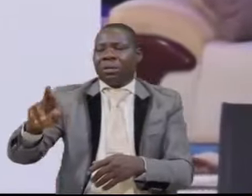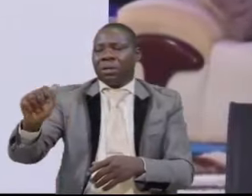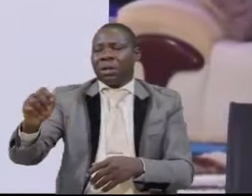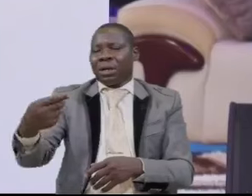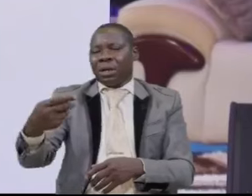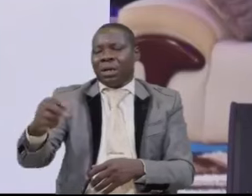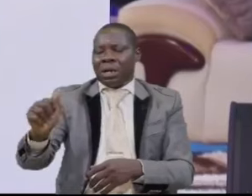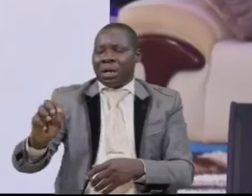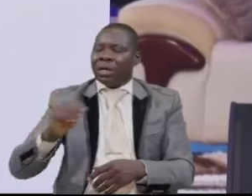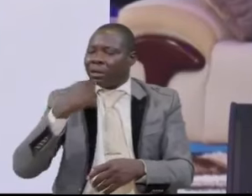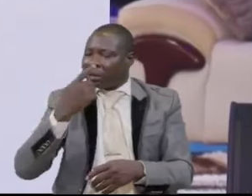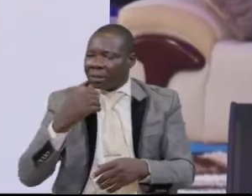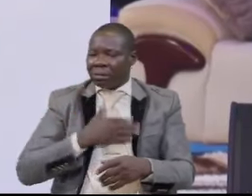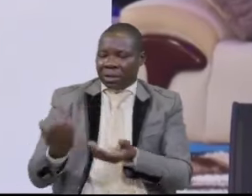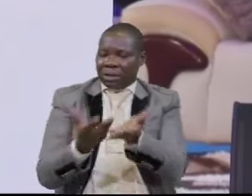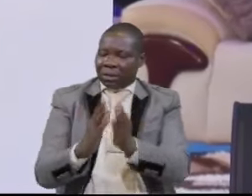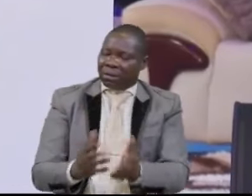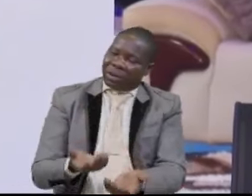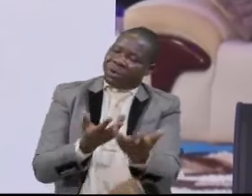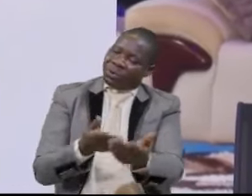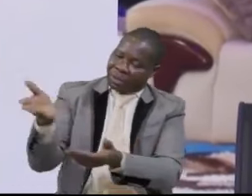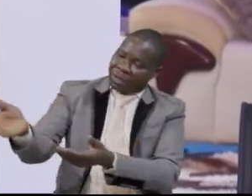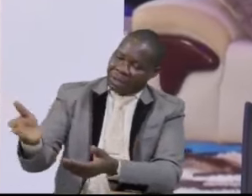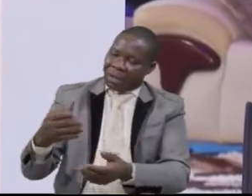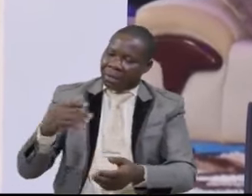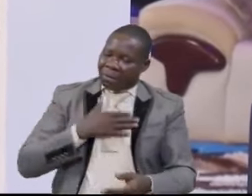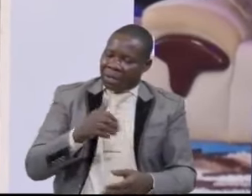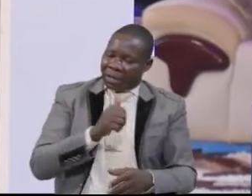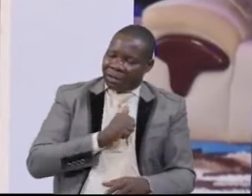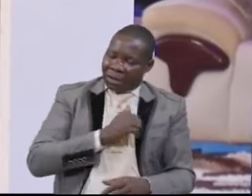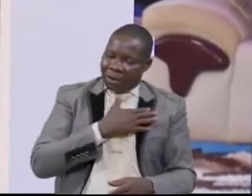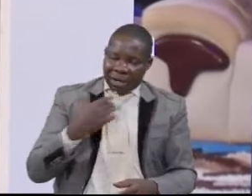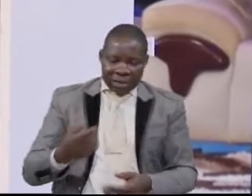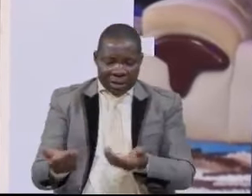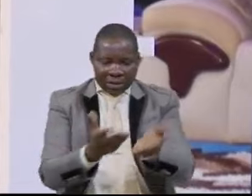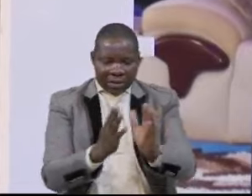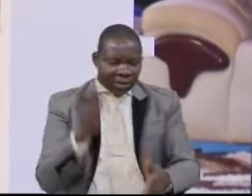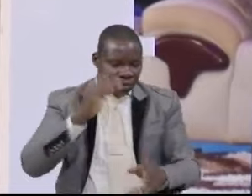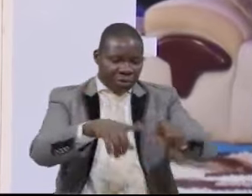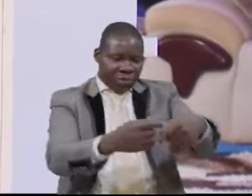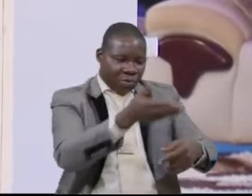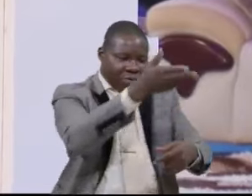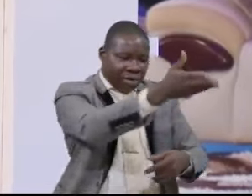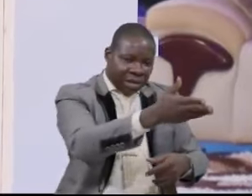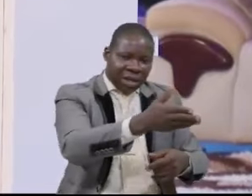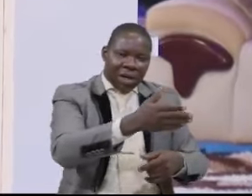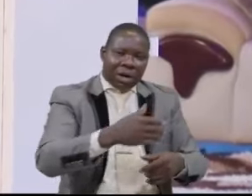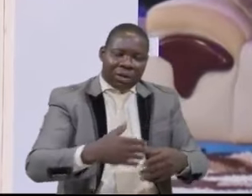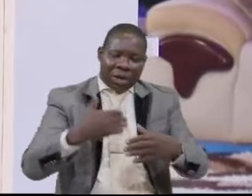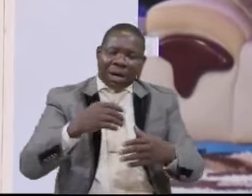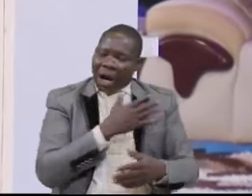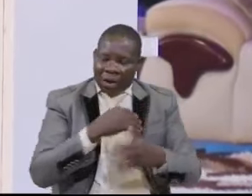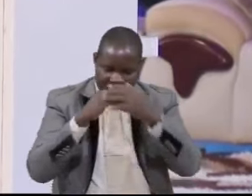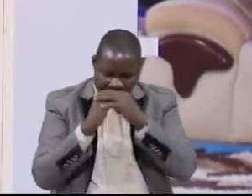I and this lad Isaac will go yonder and worship. He knew that God had told